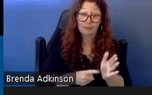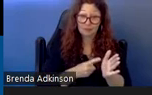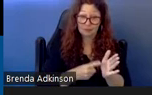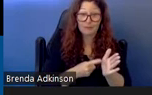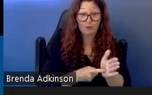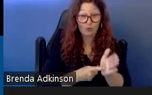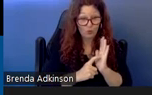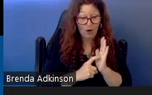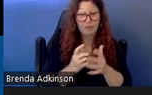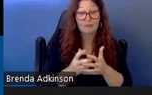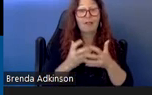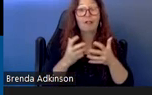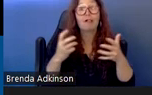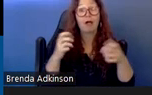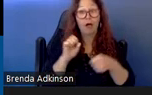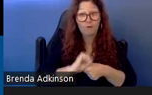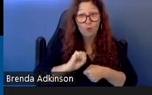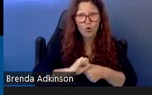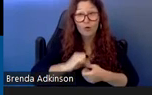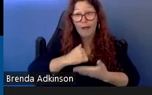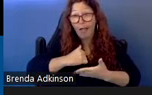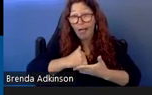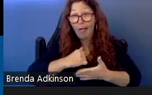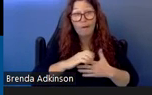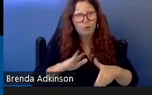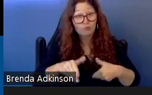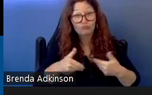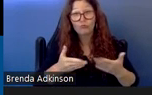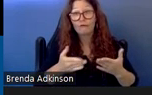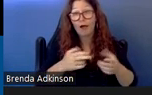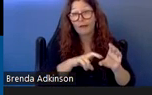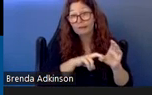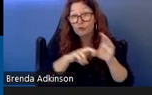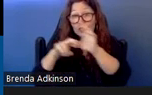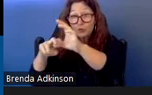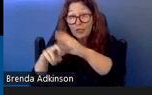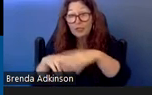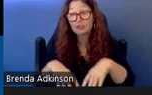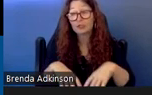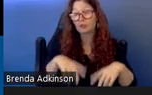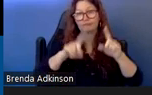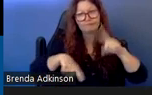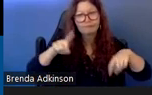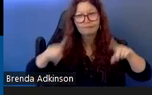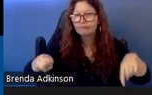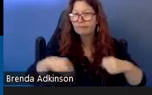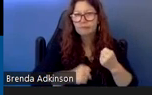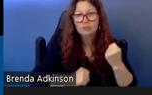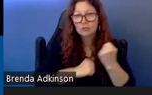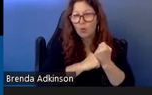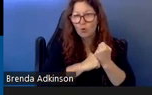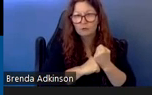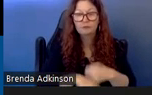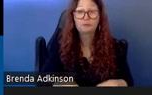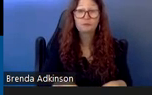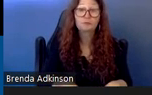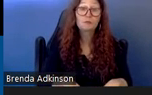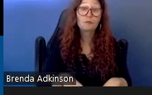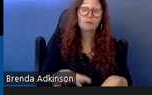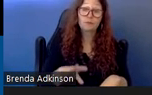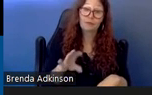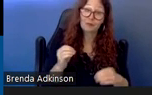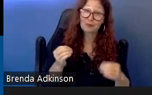significant coordination in terms of transportation and other supports. And so to that